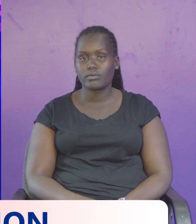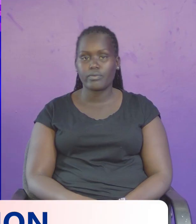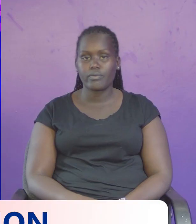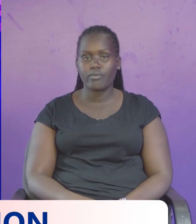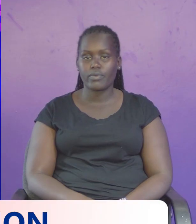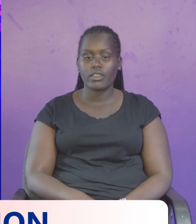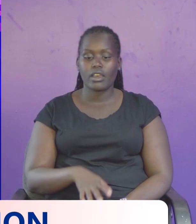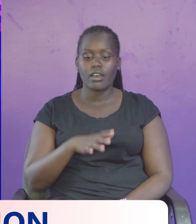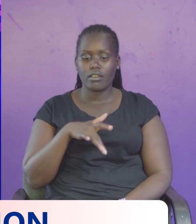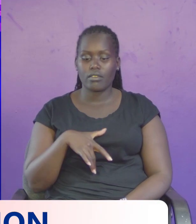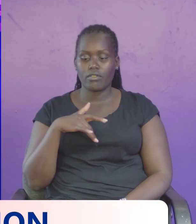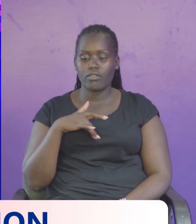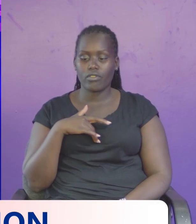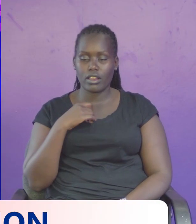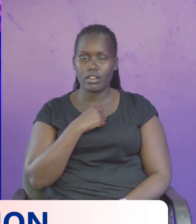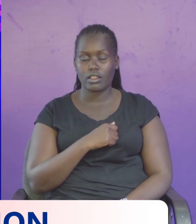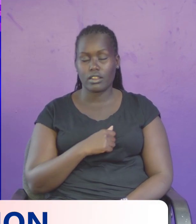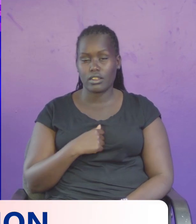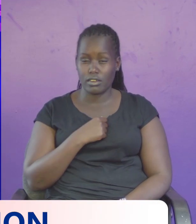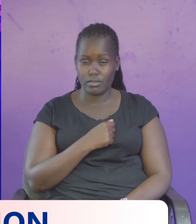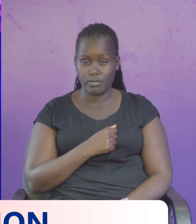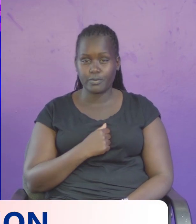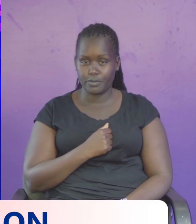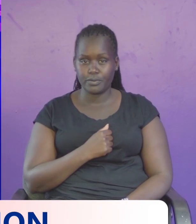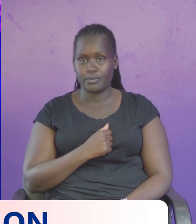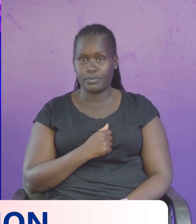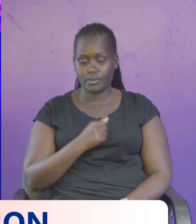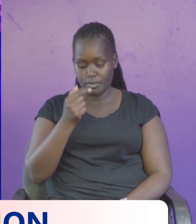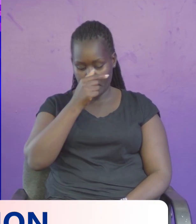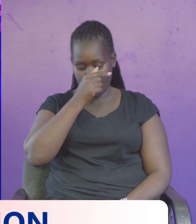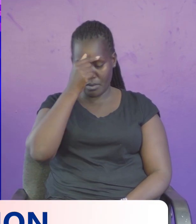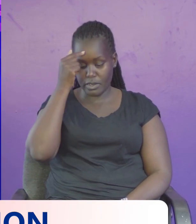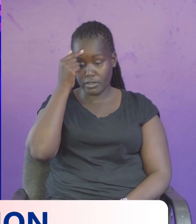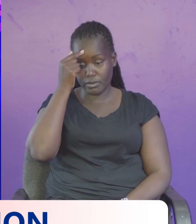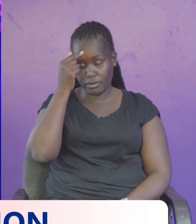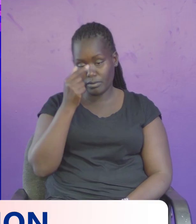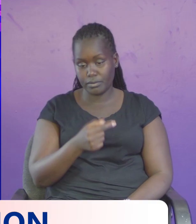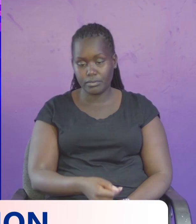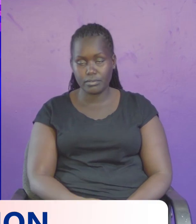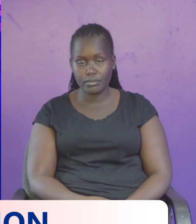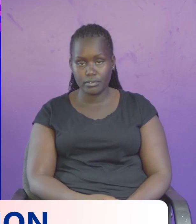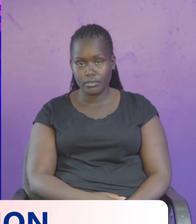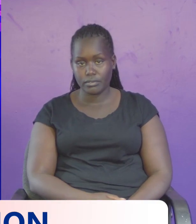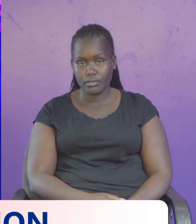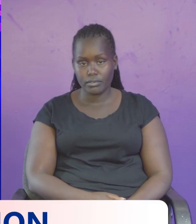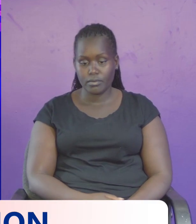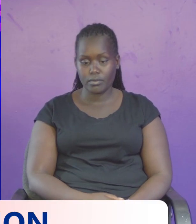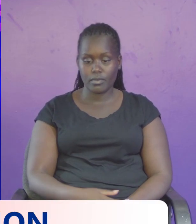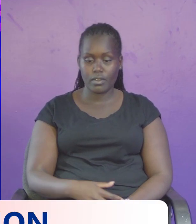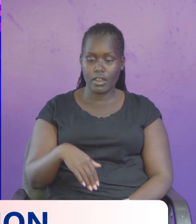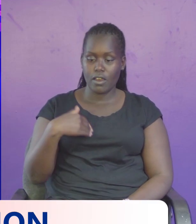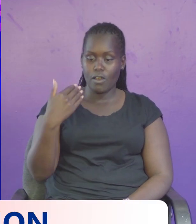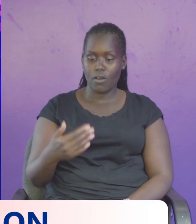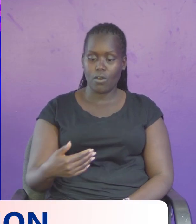mama. Okay. I really pity her because I always use this